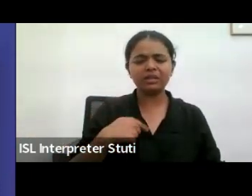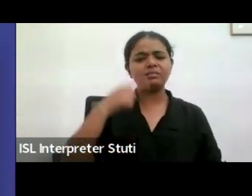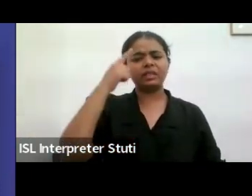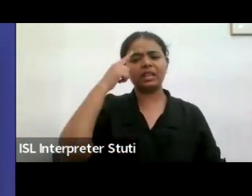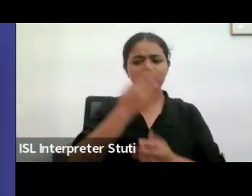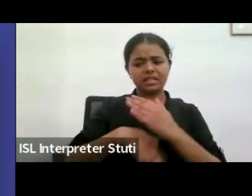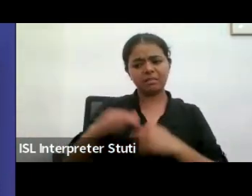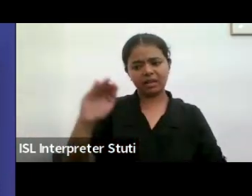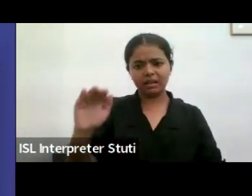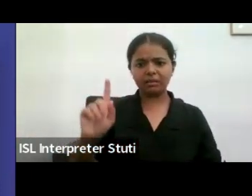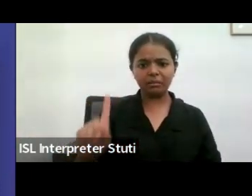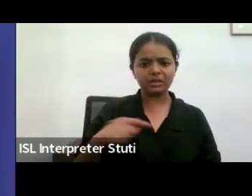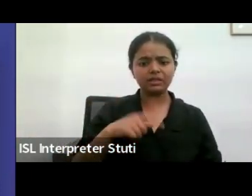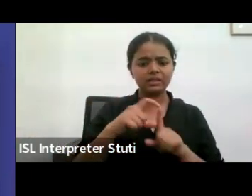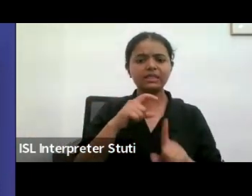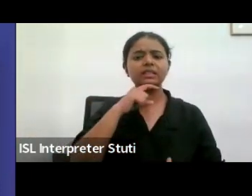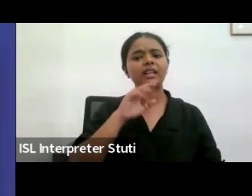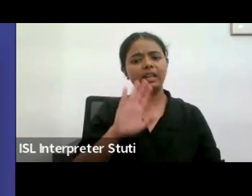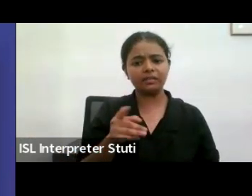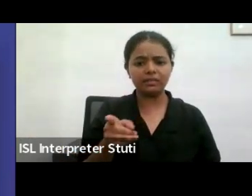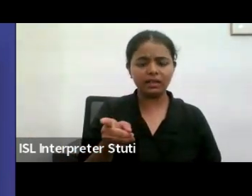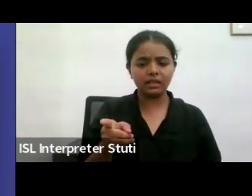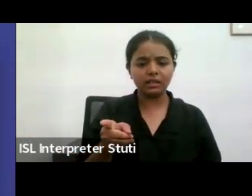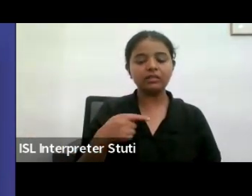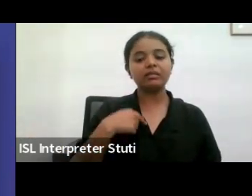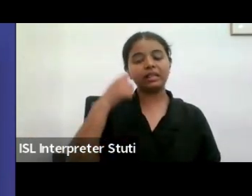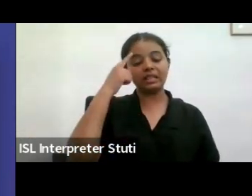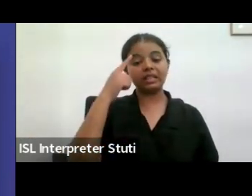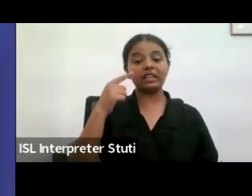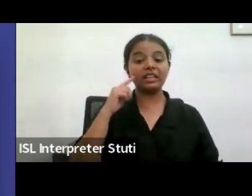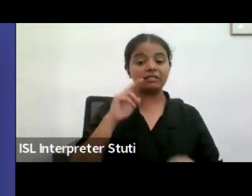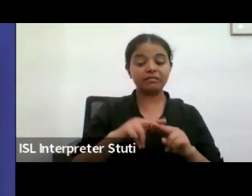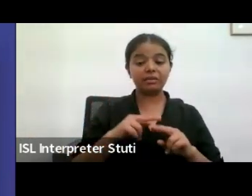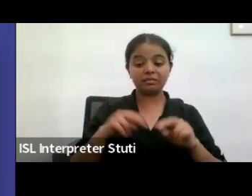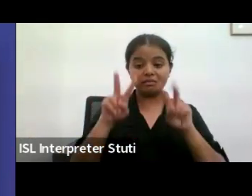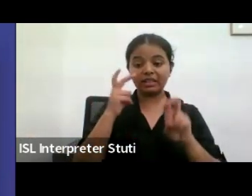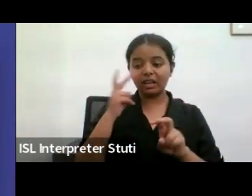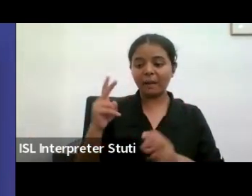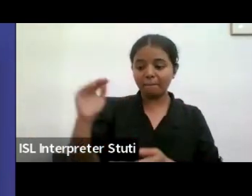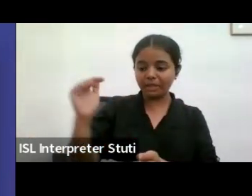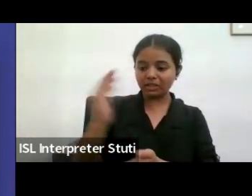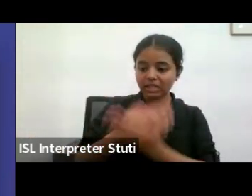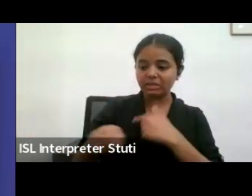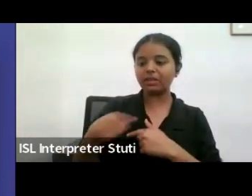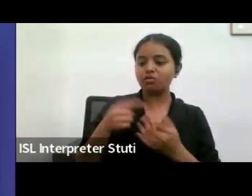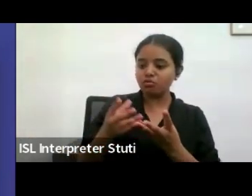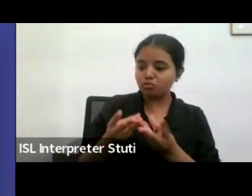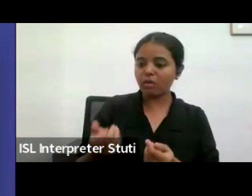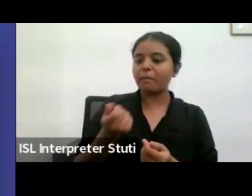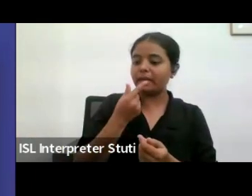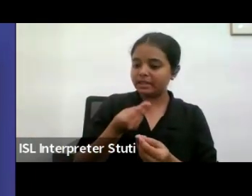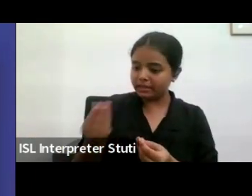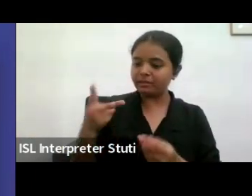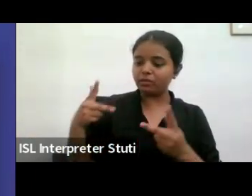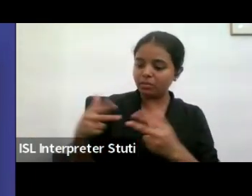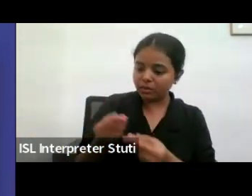child. So when you only see a child as a medical entity, you forget that she needs her privacy.